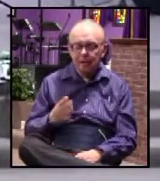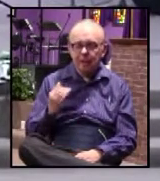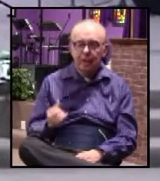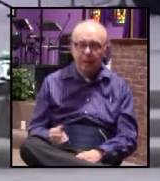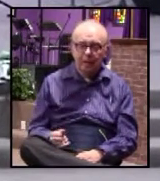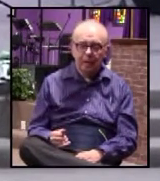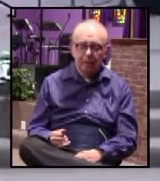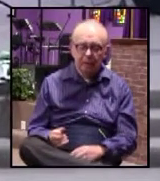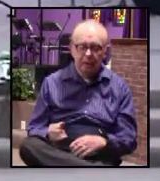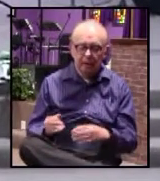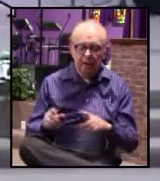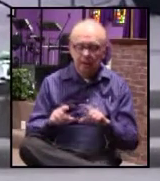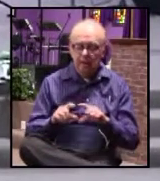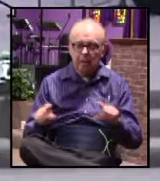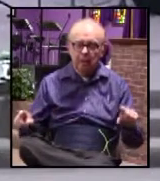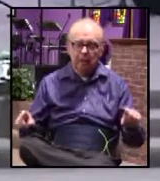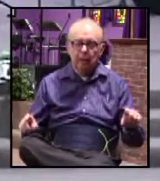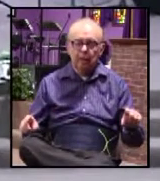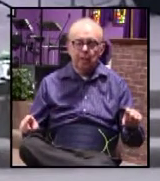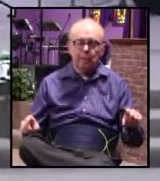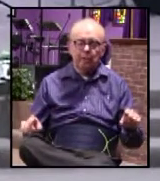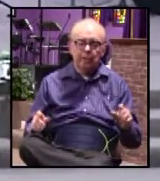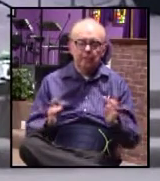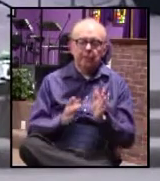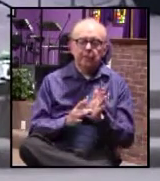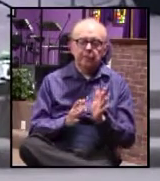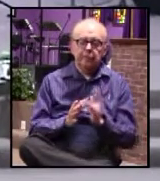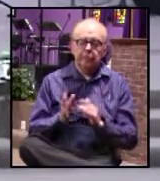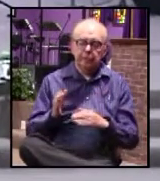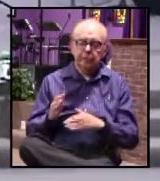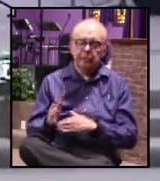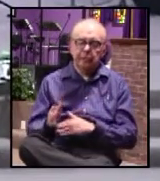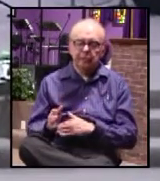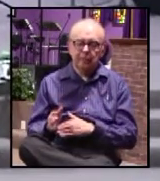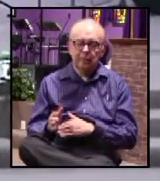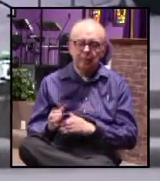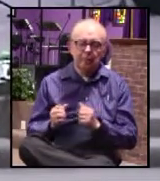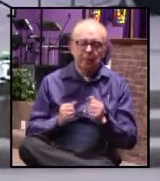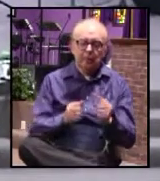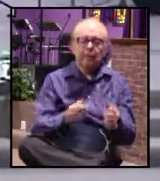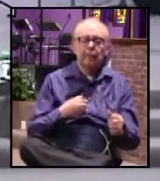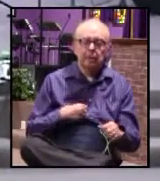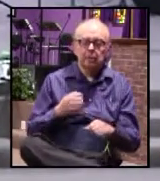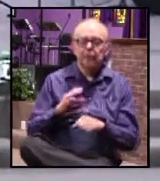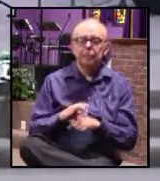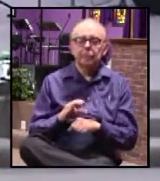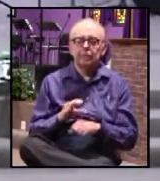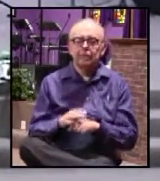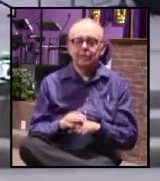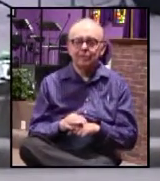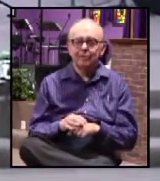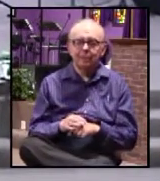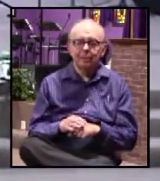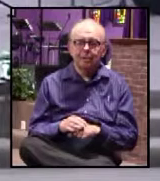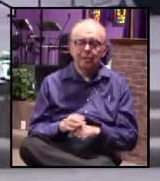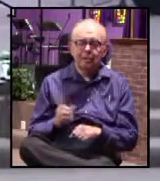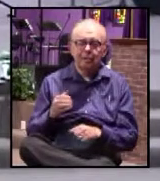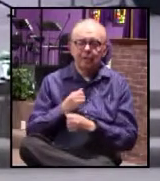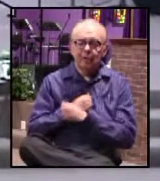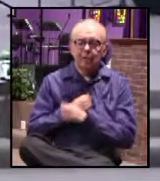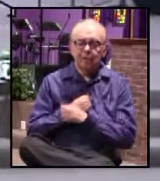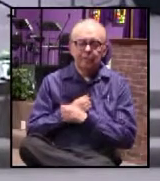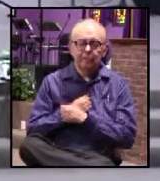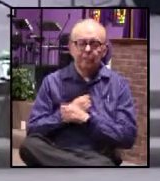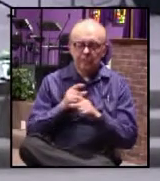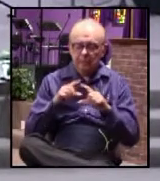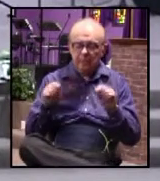Because on your back bumper, you have the Jesus fish. You have this, follow me to church. I love Jesus stickers